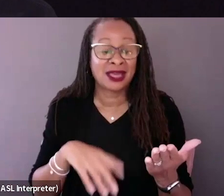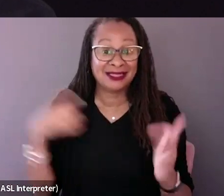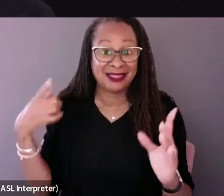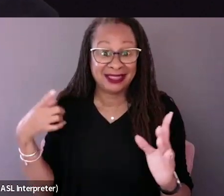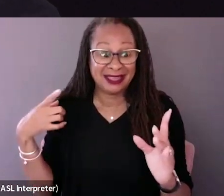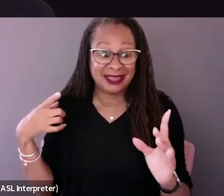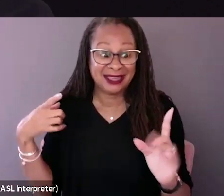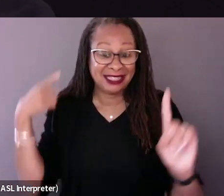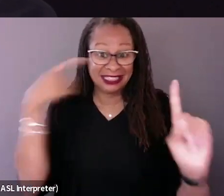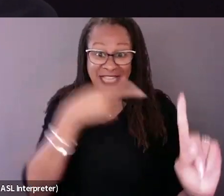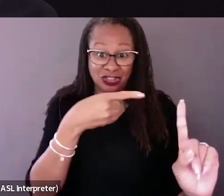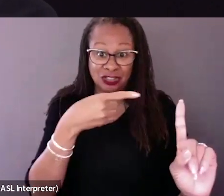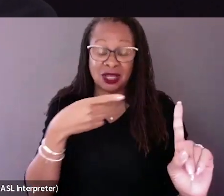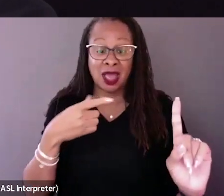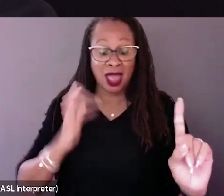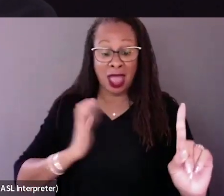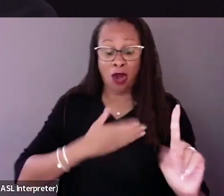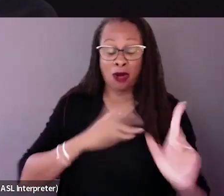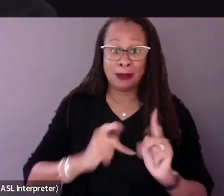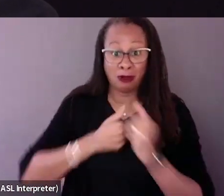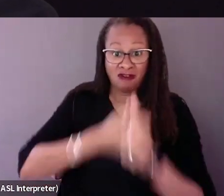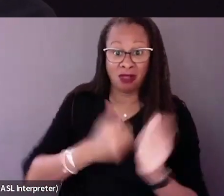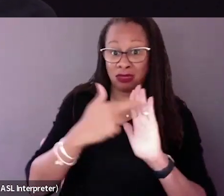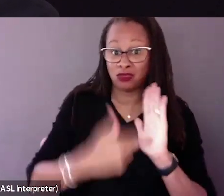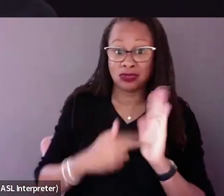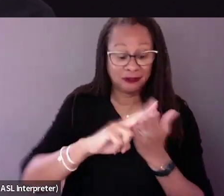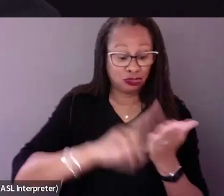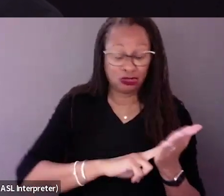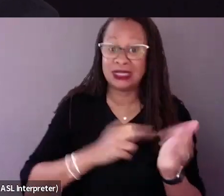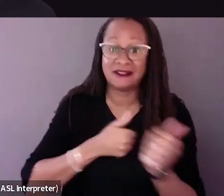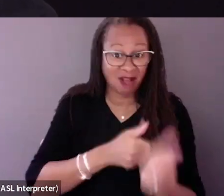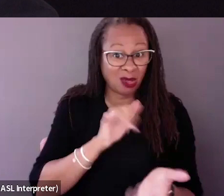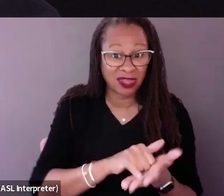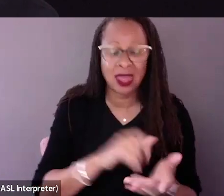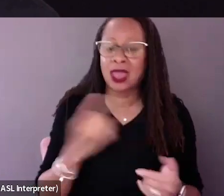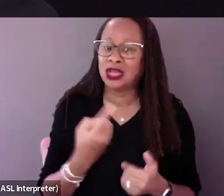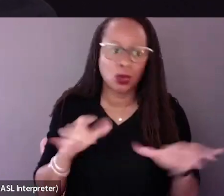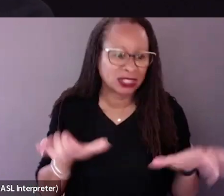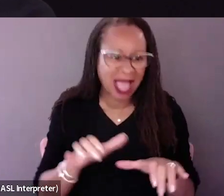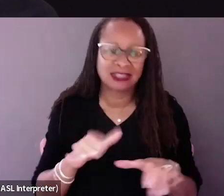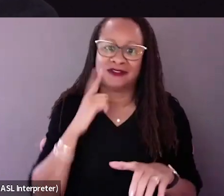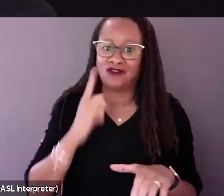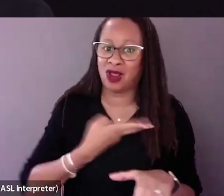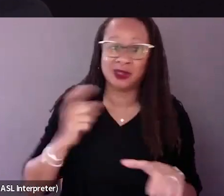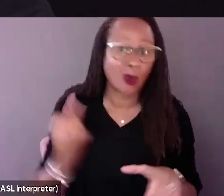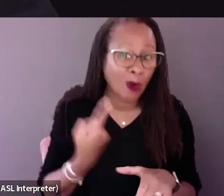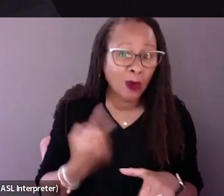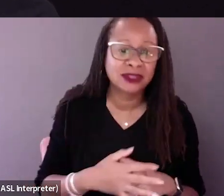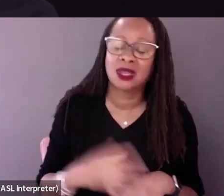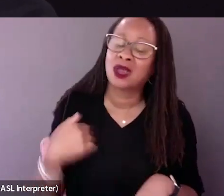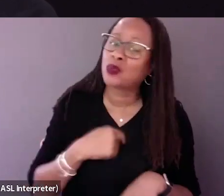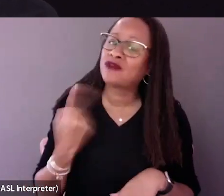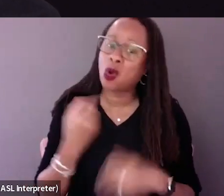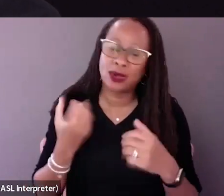be. Our people kept up their end of the bargain. And it's always been active on our side. We've always